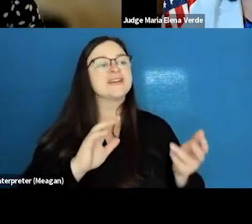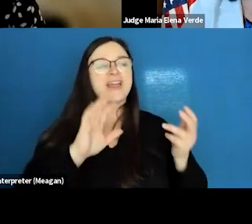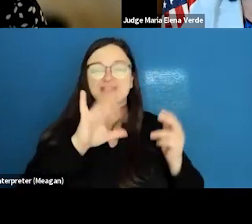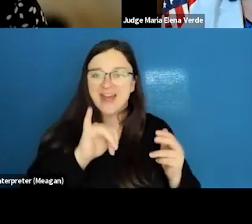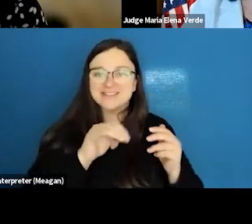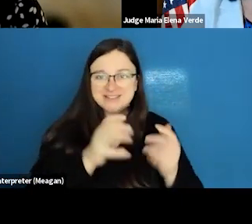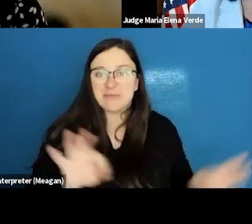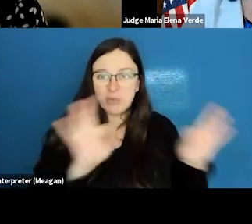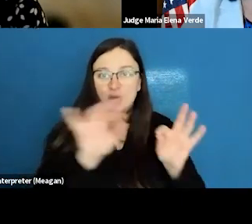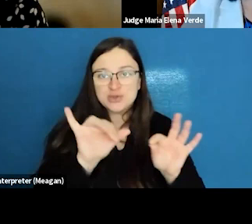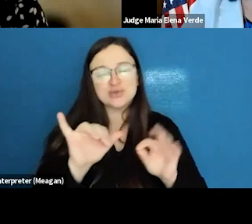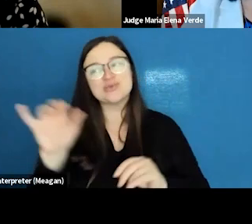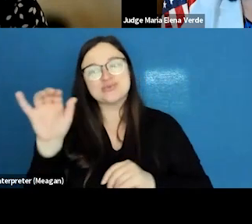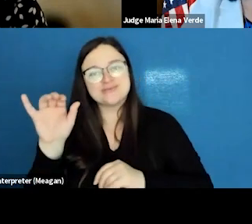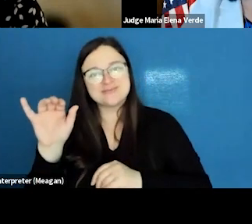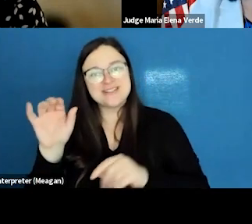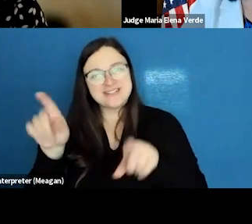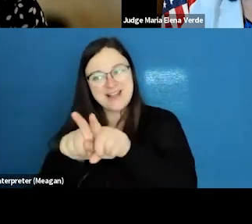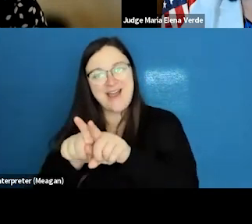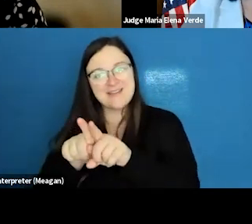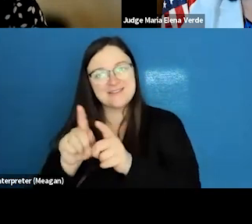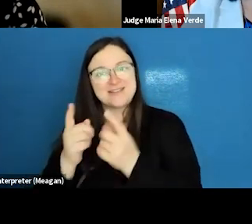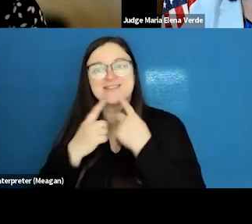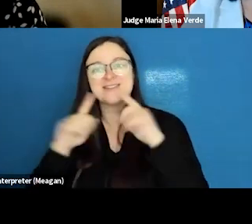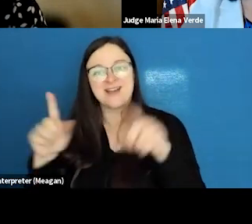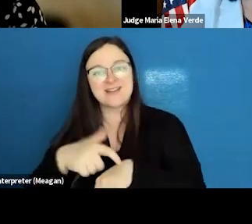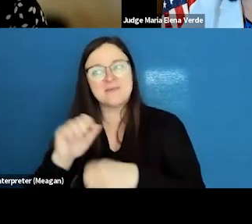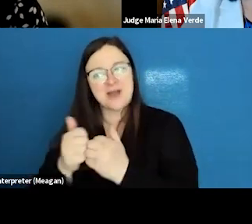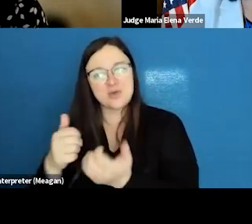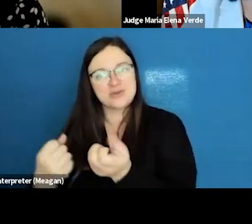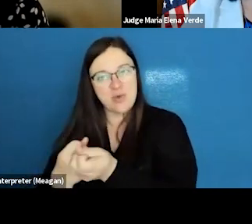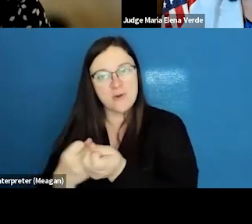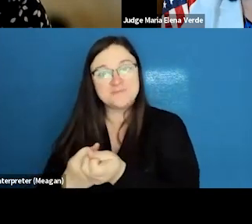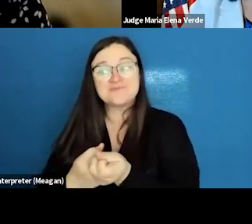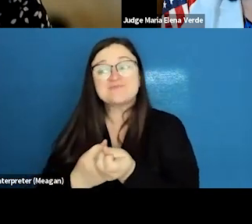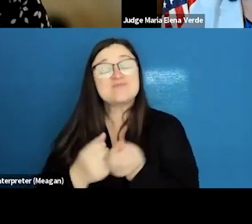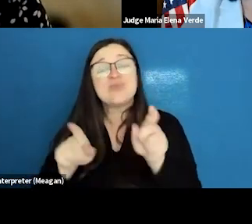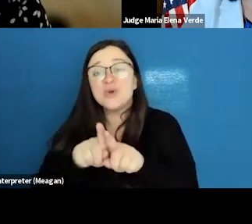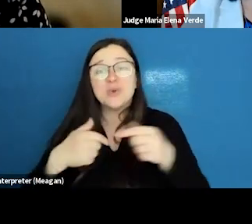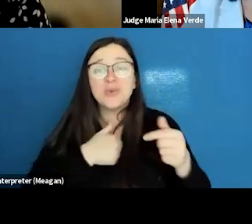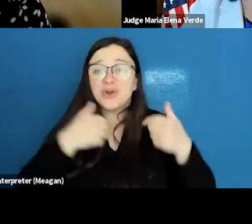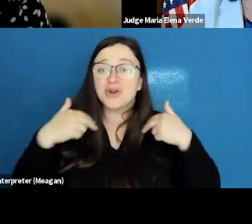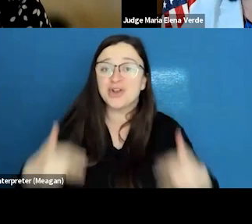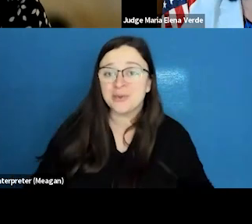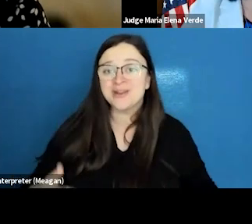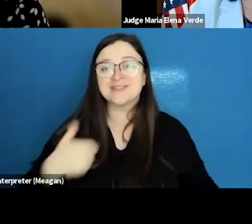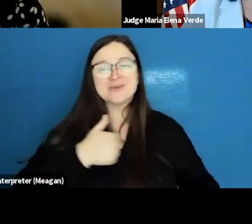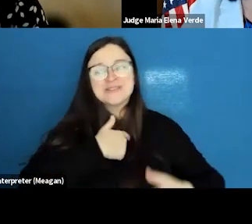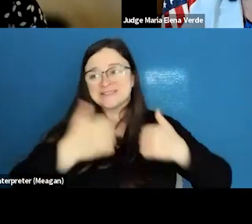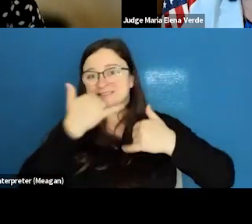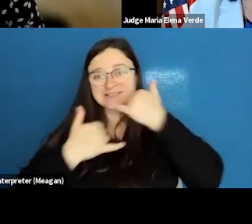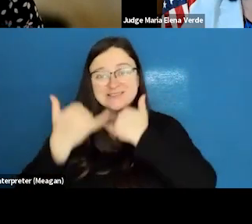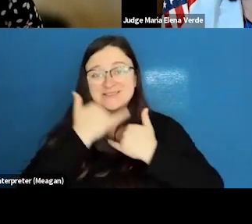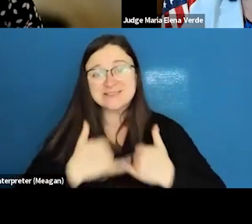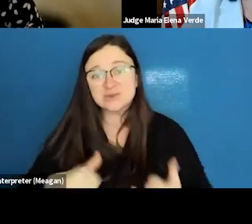as humans, we all make mistakes. We all have errors that we wish we did not commit and need forgiveness